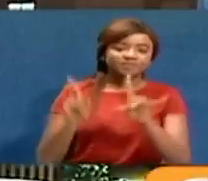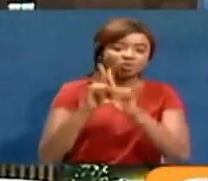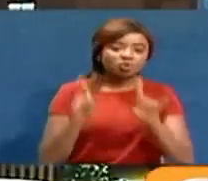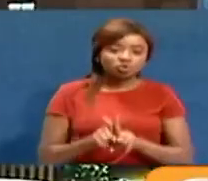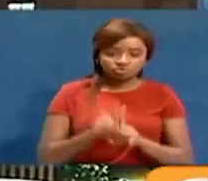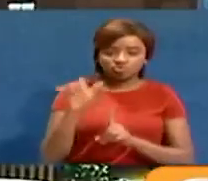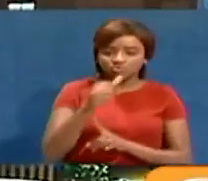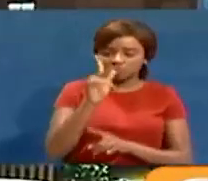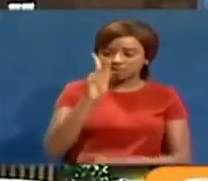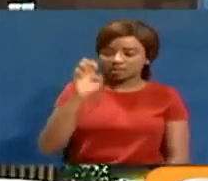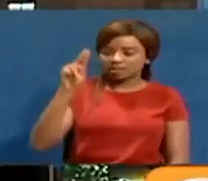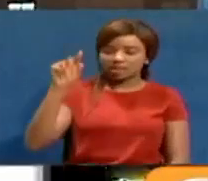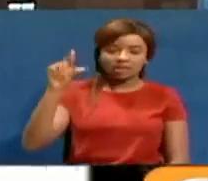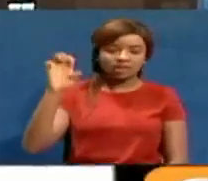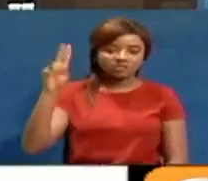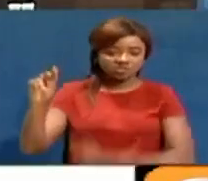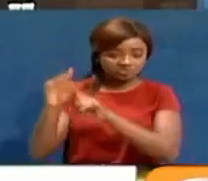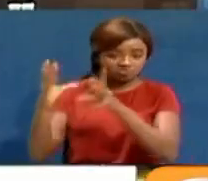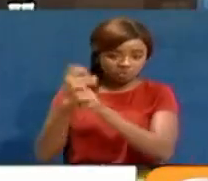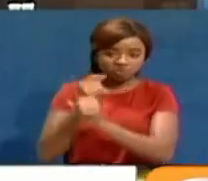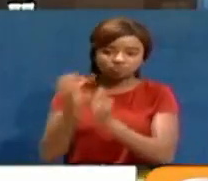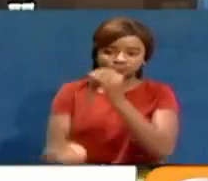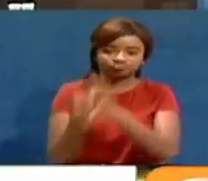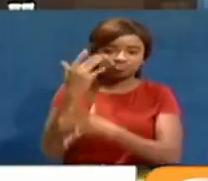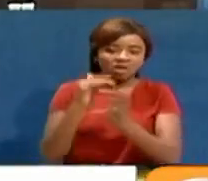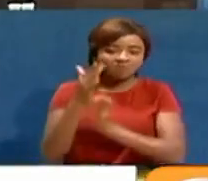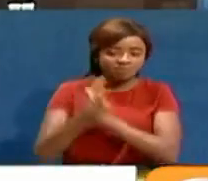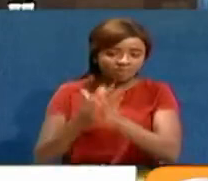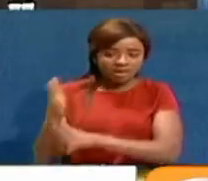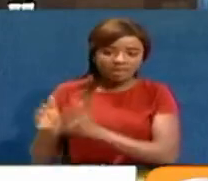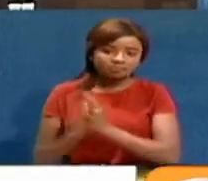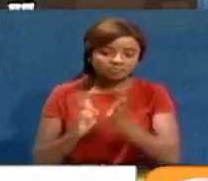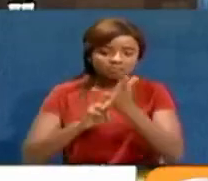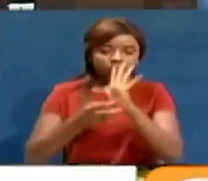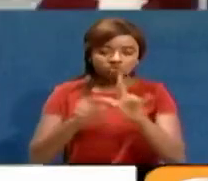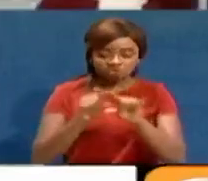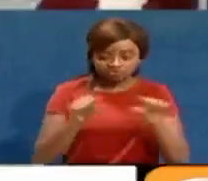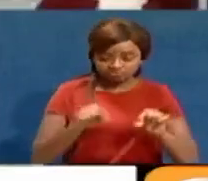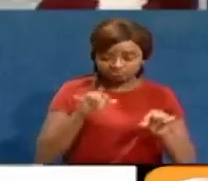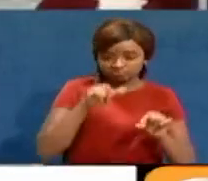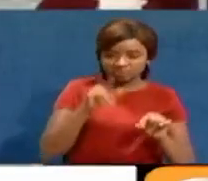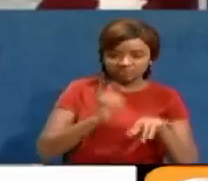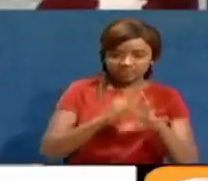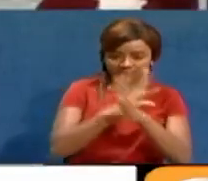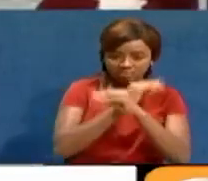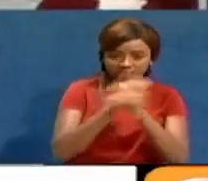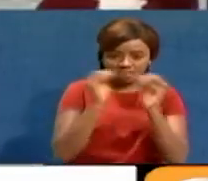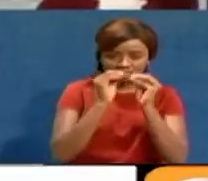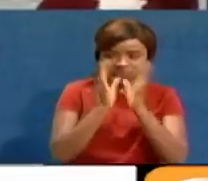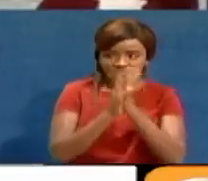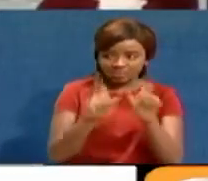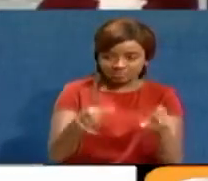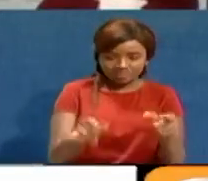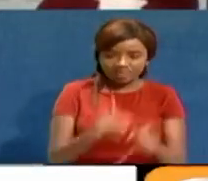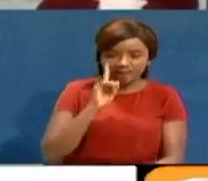power generating company Kengen has unveiled an elaborate renewable energy project pipeline. Speaking during a virtual session with the press,